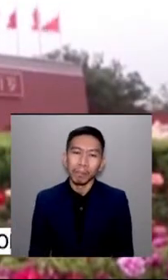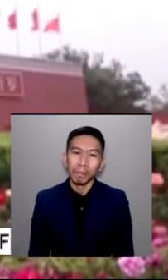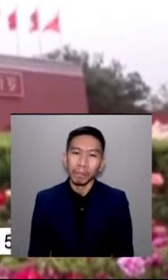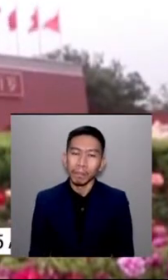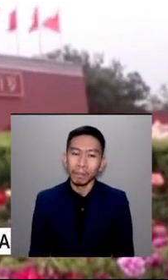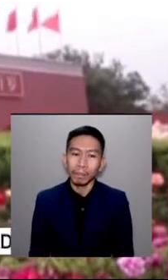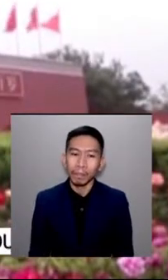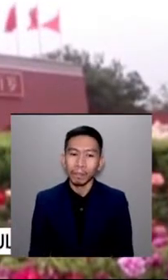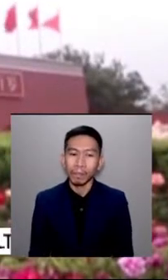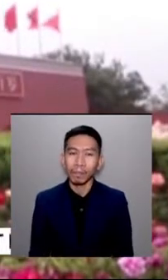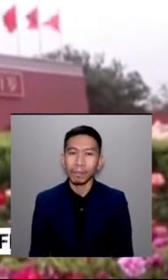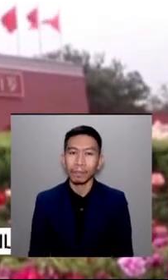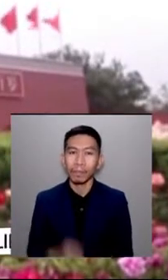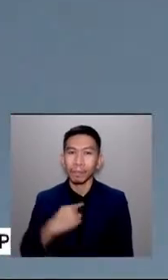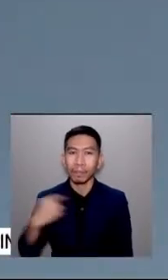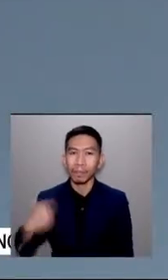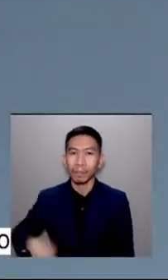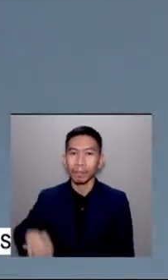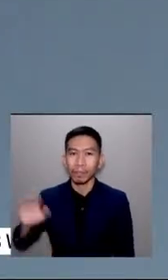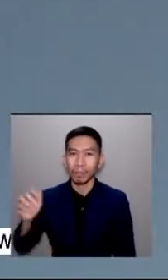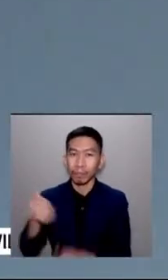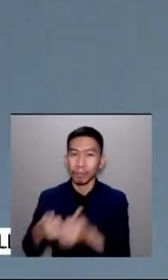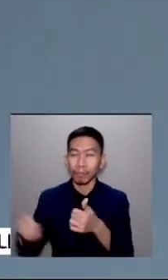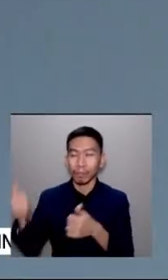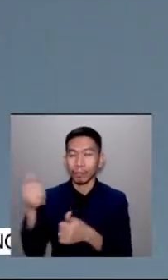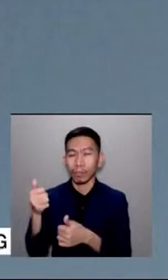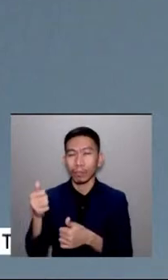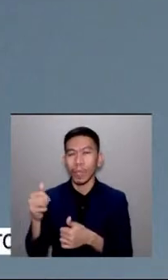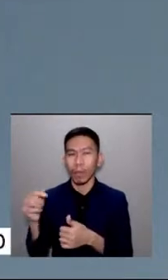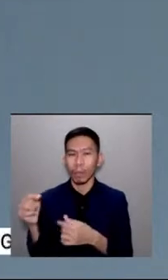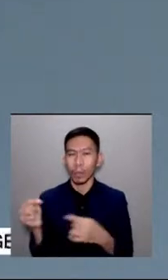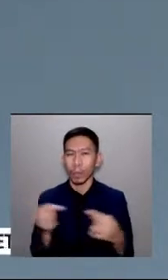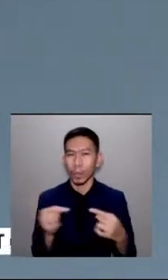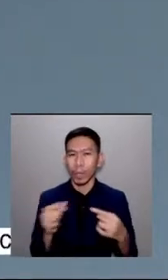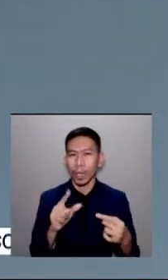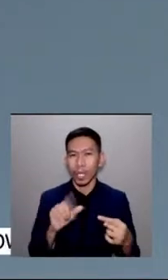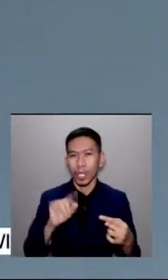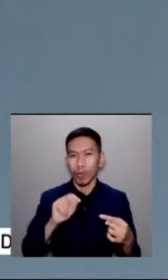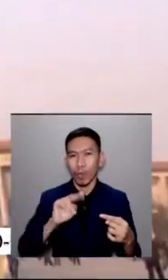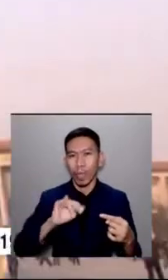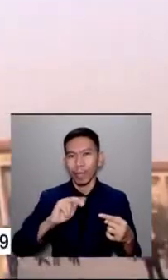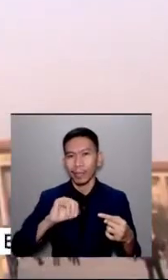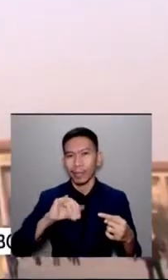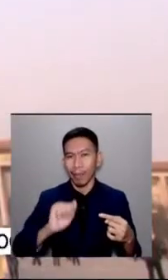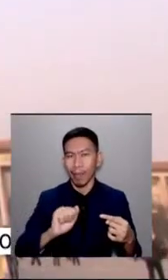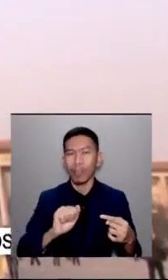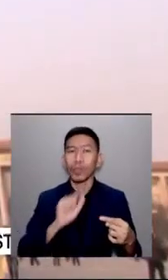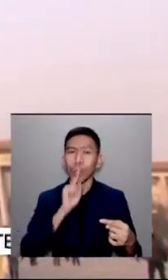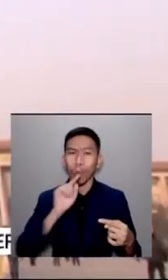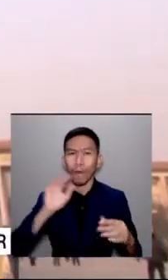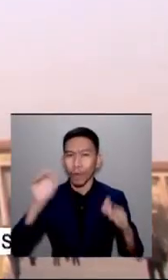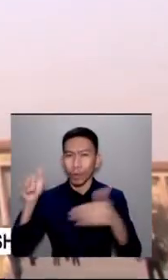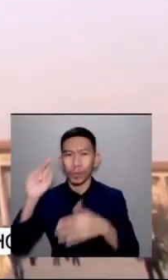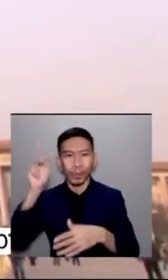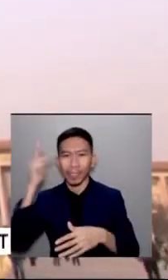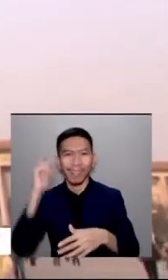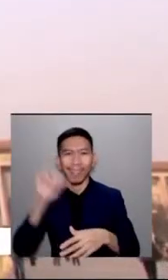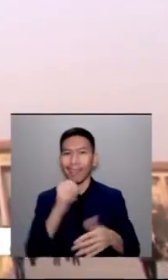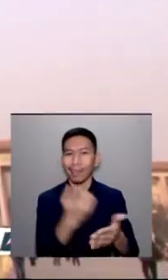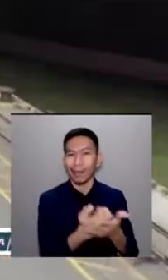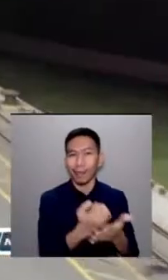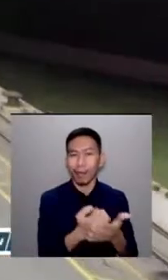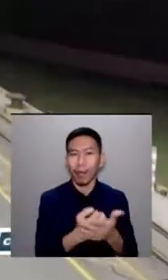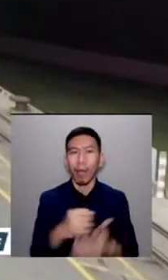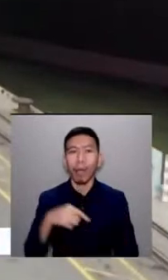December 2020. The China's foreign ministry insists its issue with Lithuania was political and not economic. It adds Beijing has acted in accordance